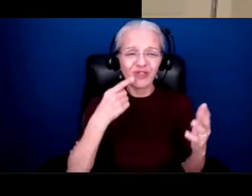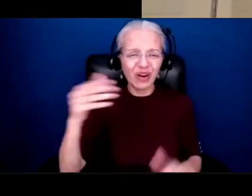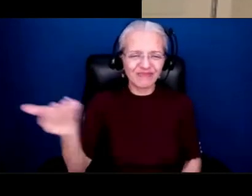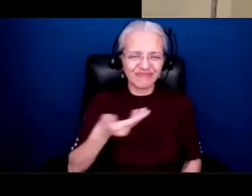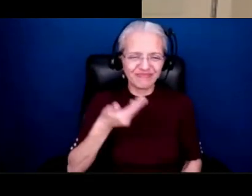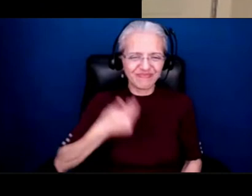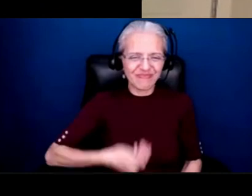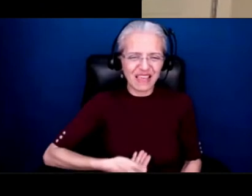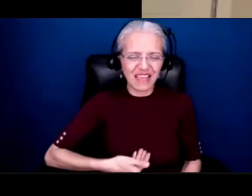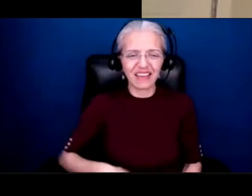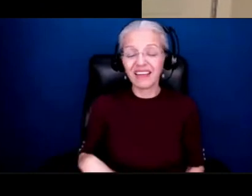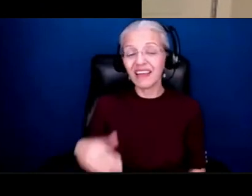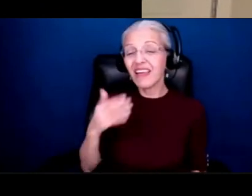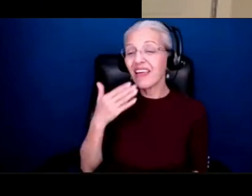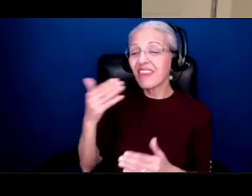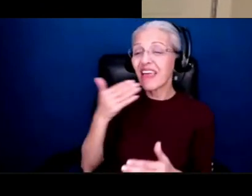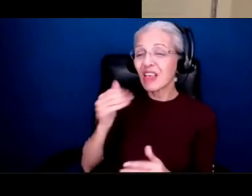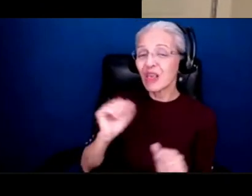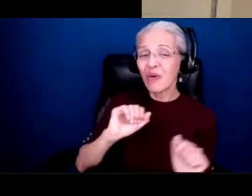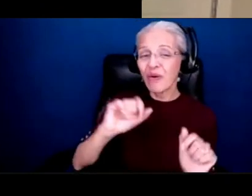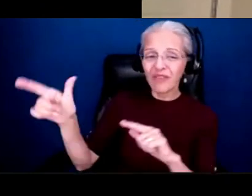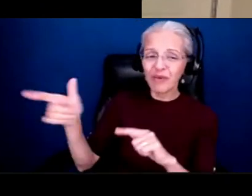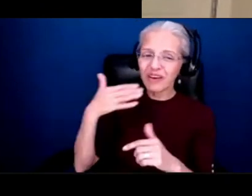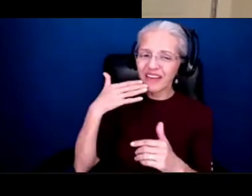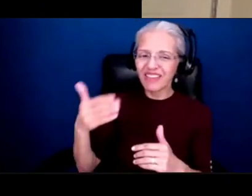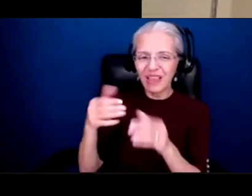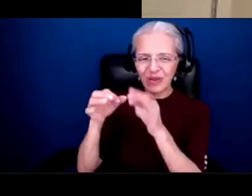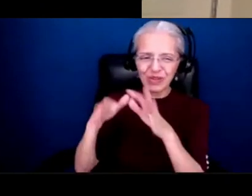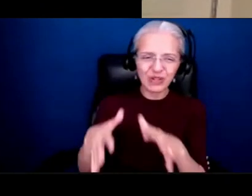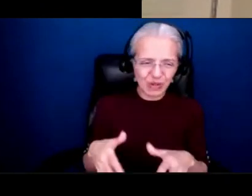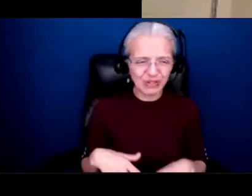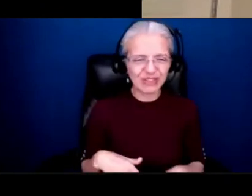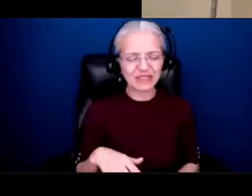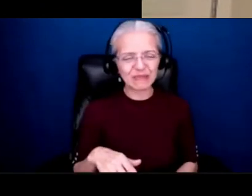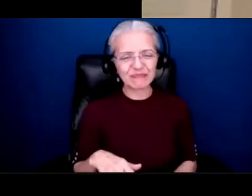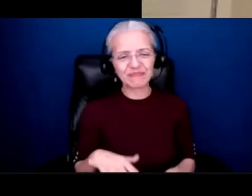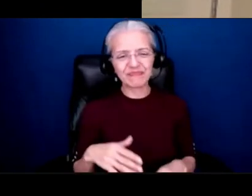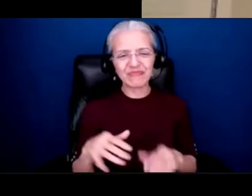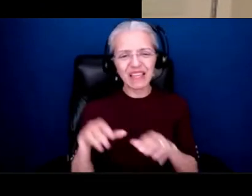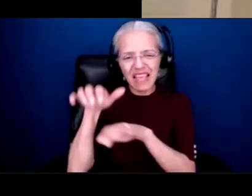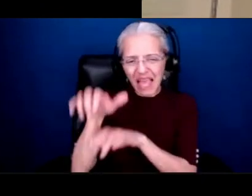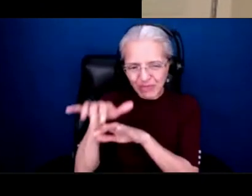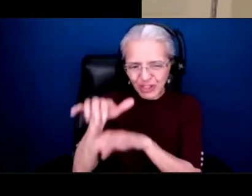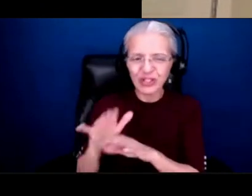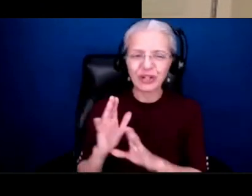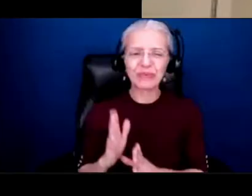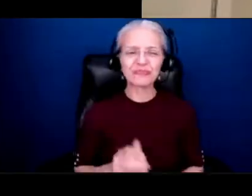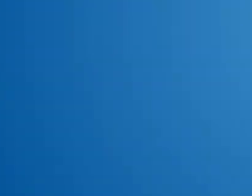Thank you, everyone. Thank you so much to our interpreters and our captioner.